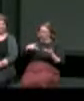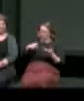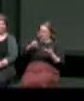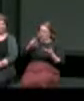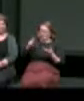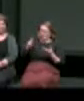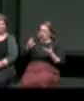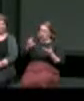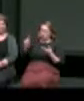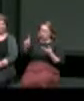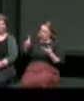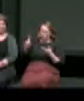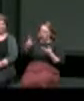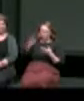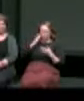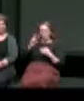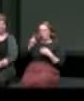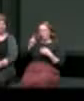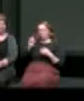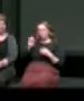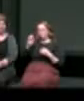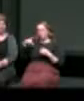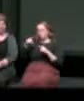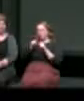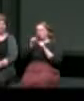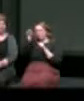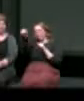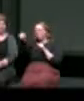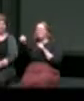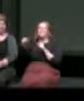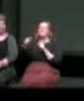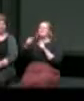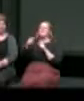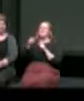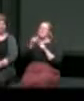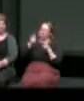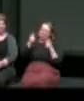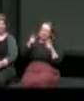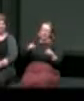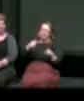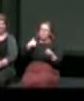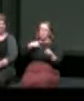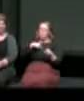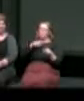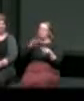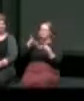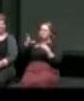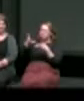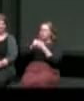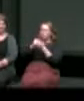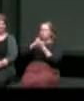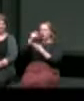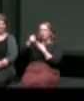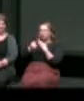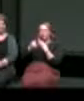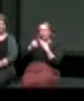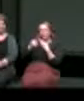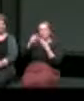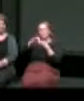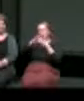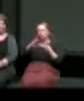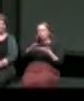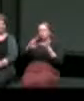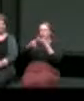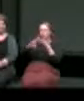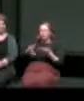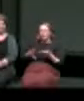that was operating as a landfill at that time. So this was a case where we were able to coordinate with our project partners and the contractor,